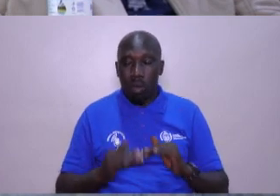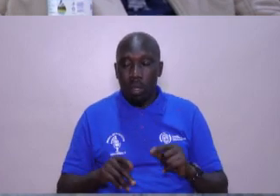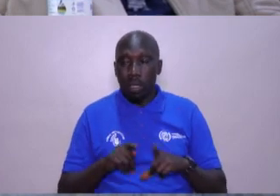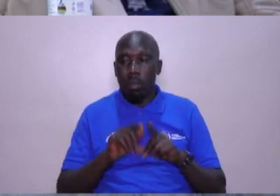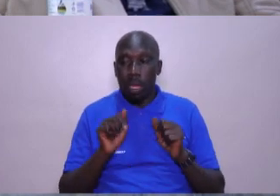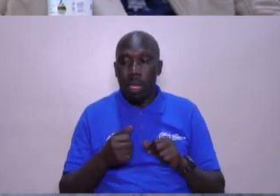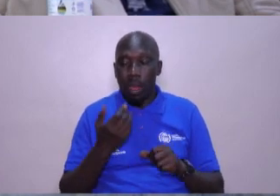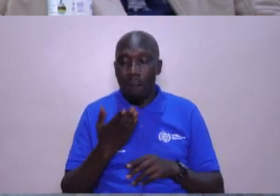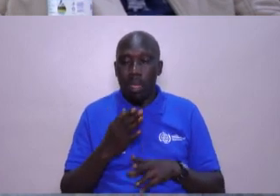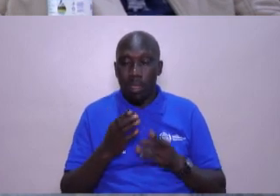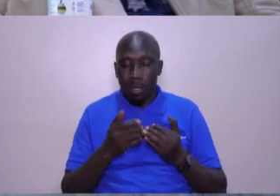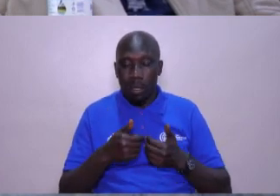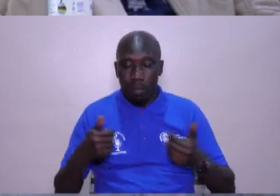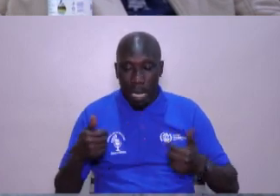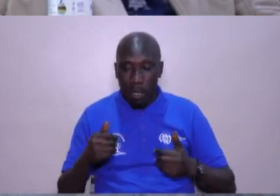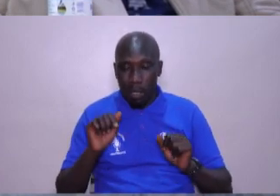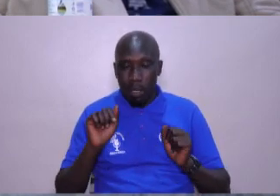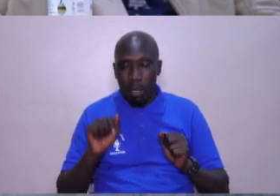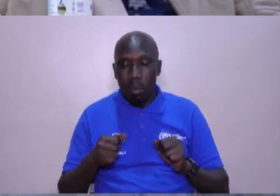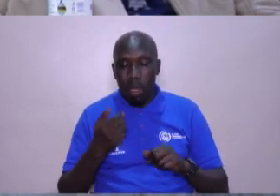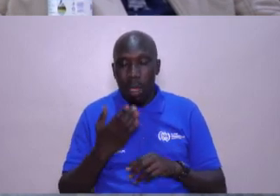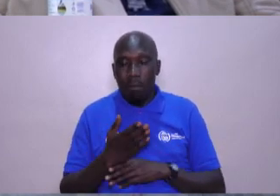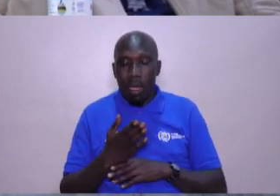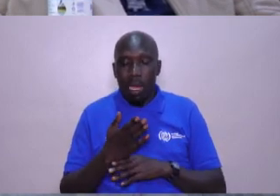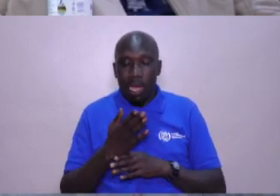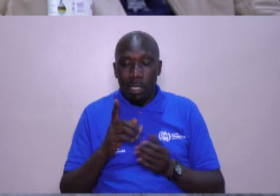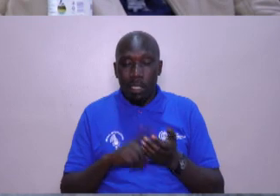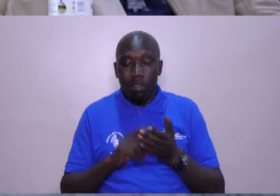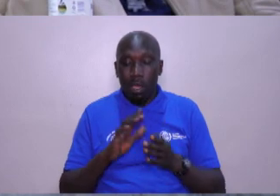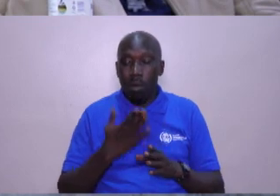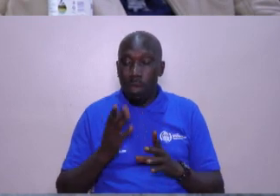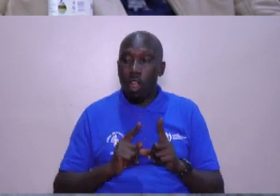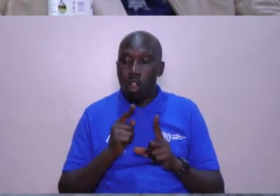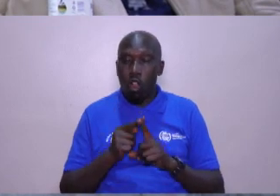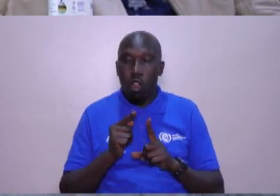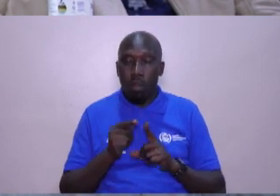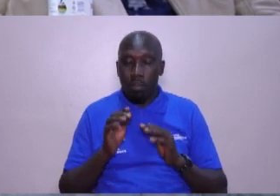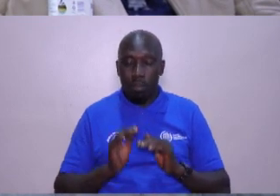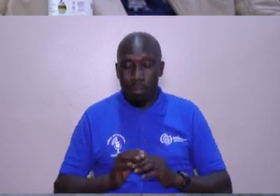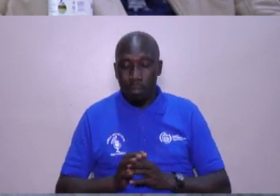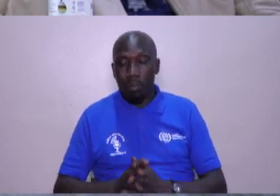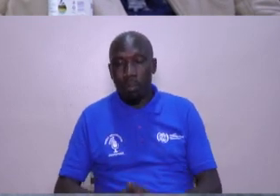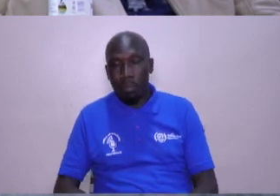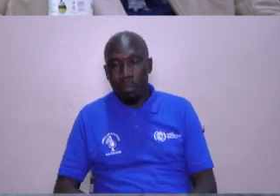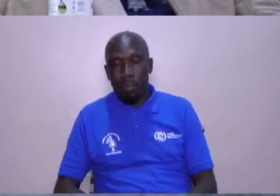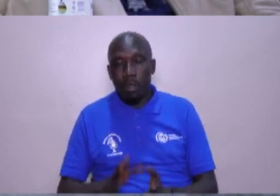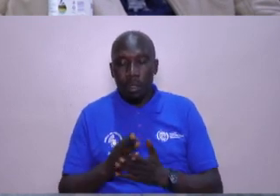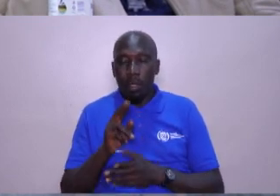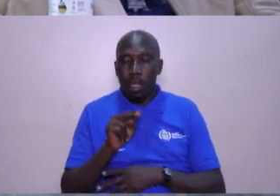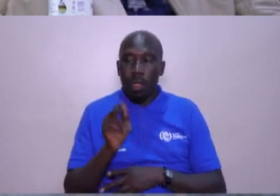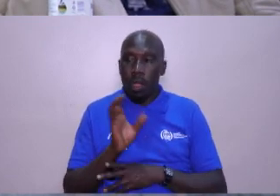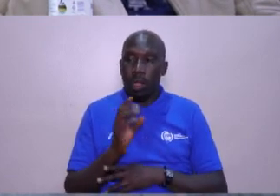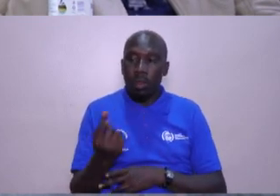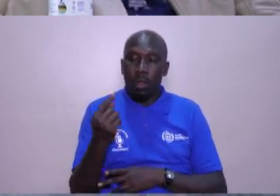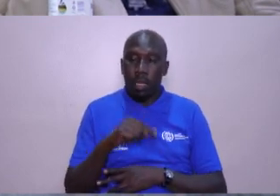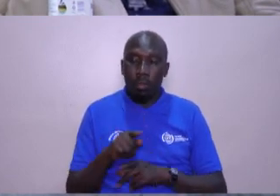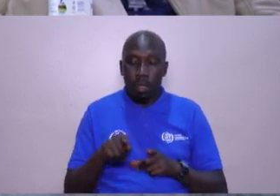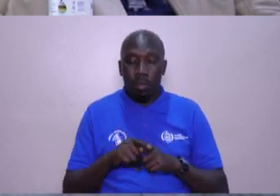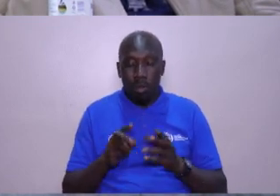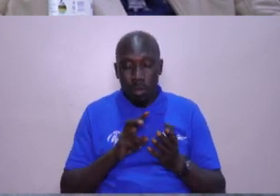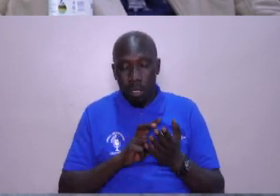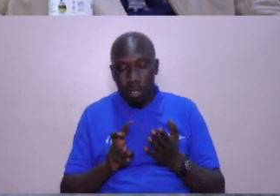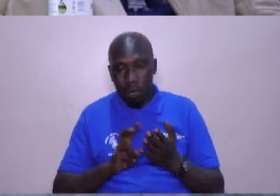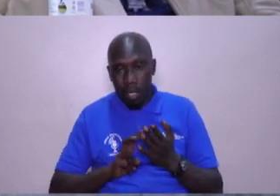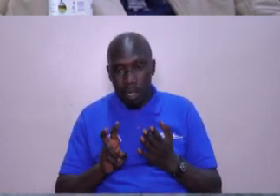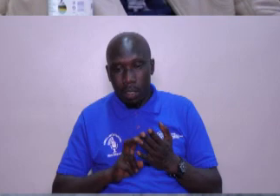it separately. Shall we have achieved our goal? If National Council for Education came to inspect our systems, assuming they